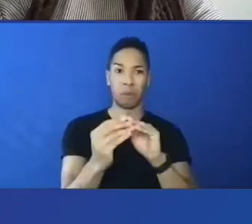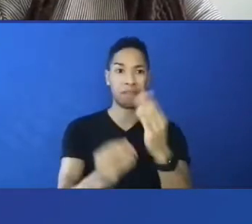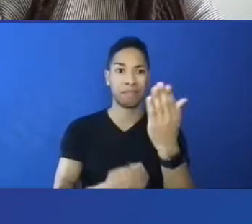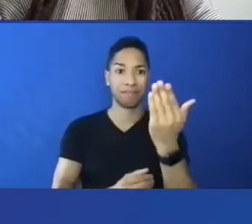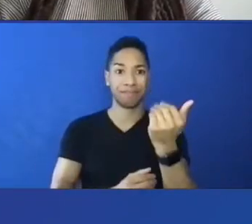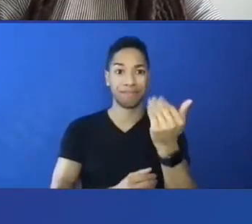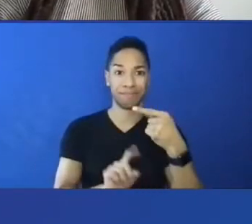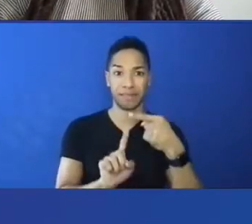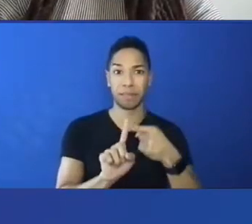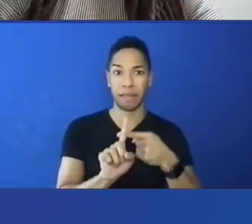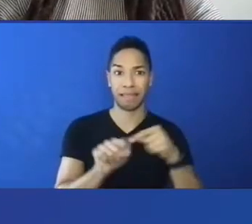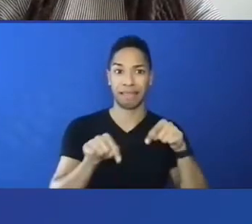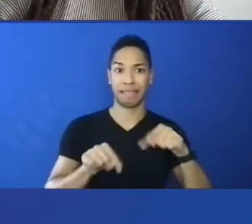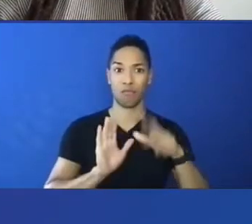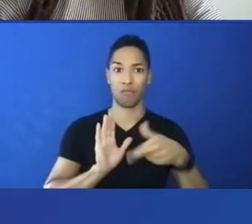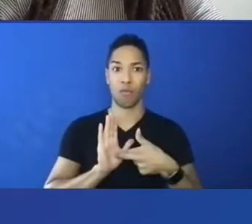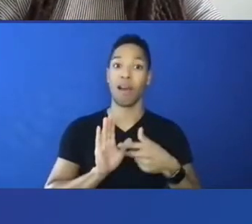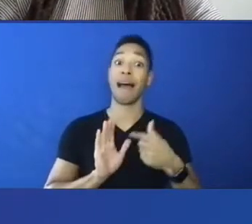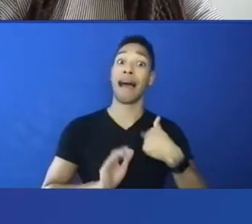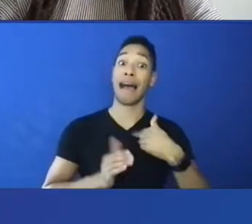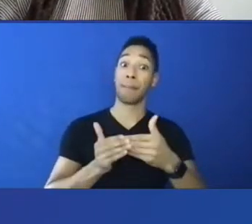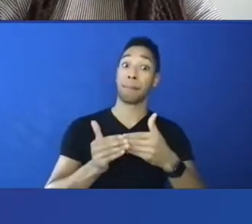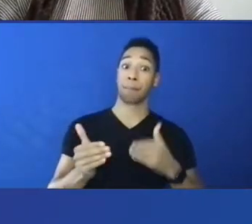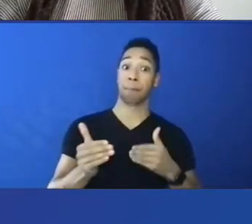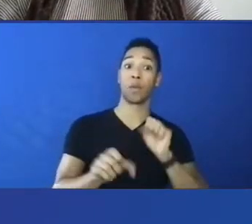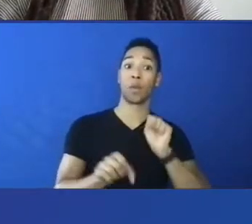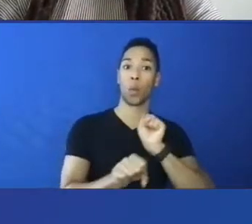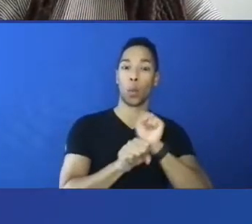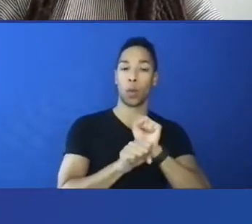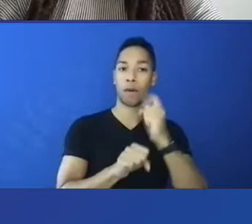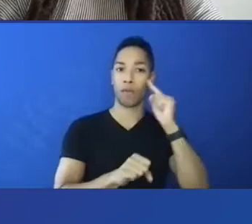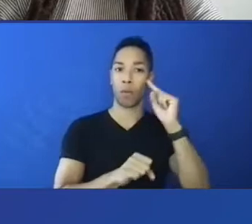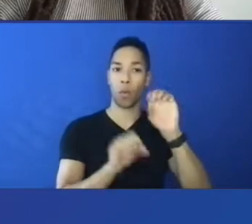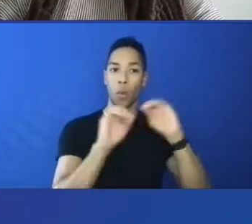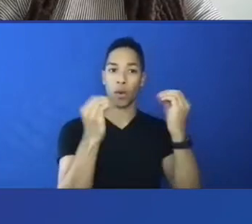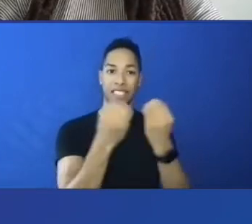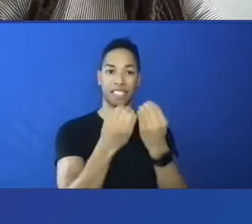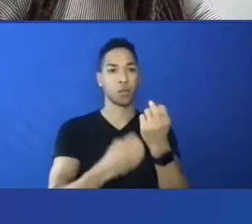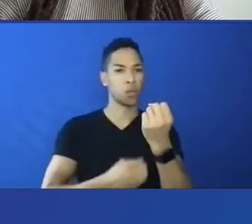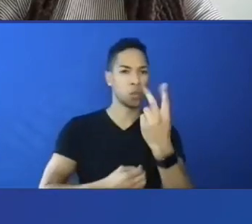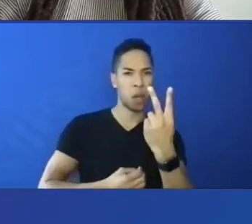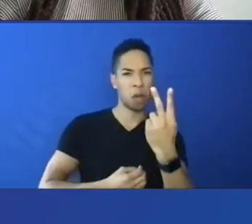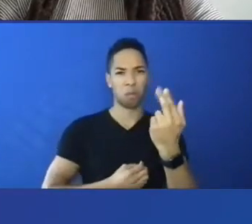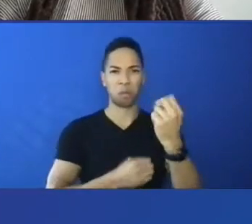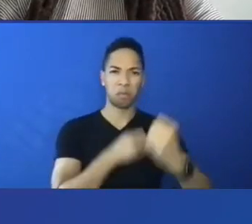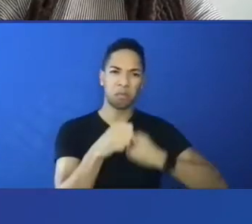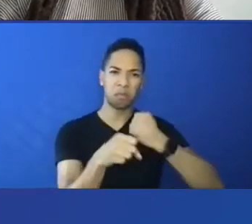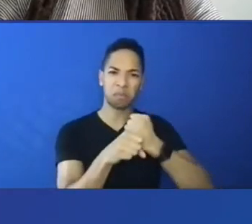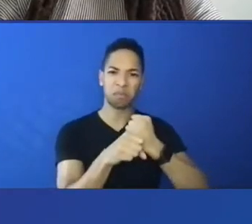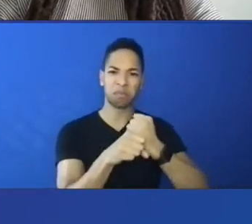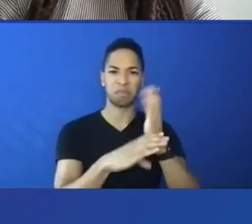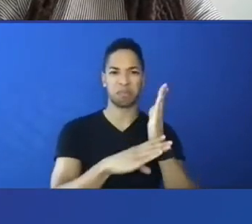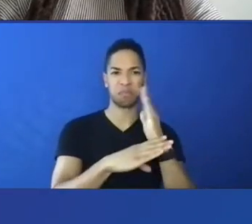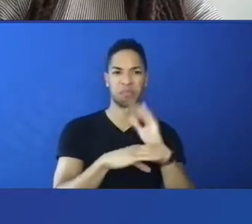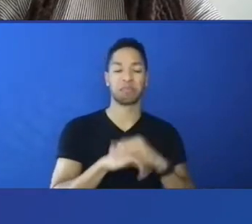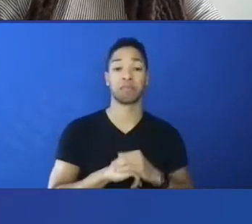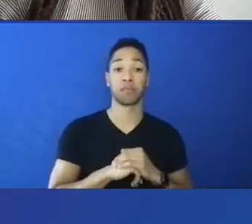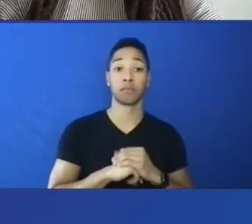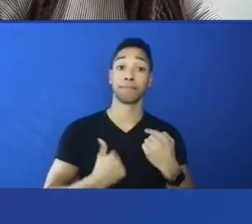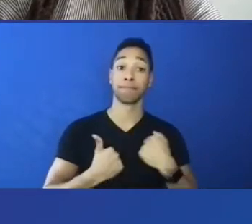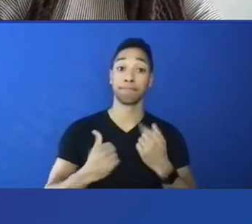role, I had worked at the organization for about 12, 13 years prior. I joined Dance